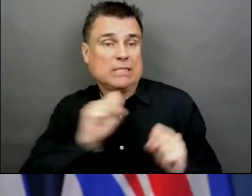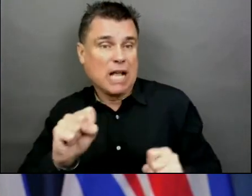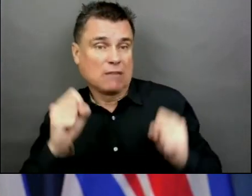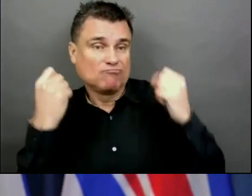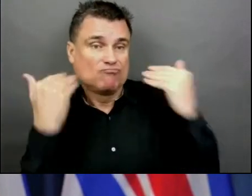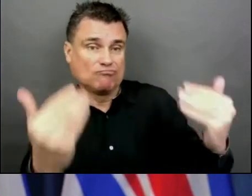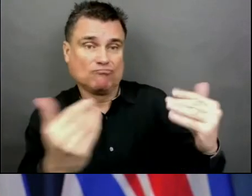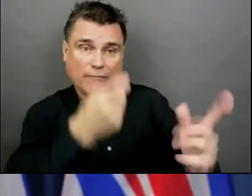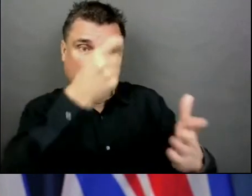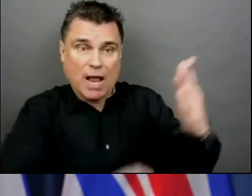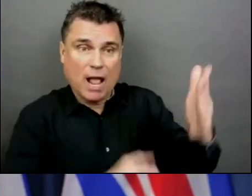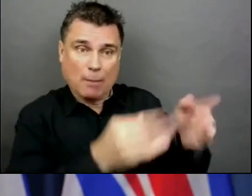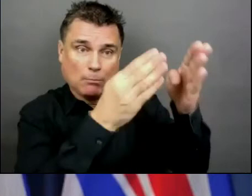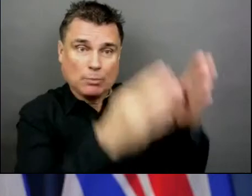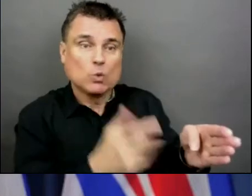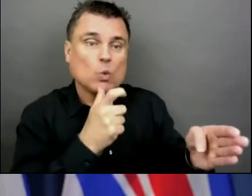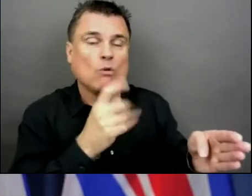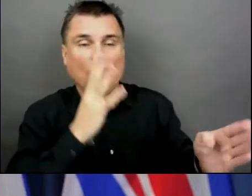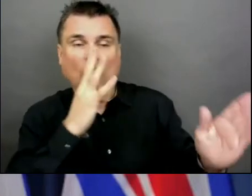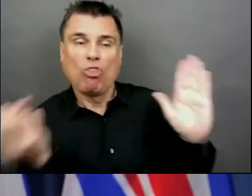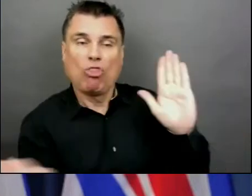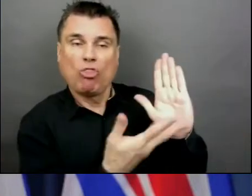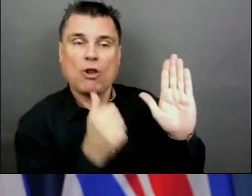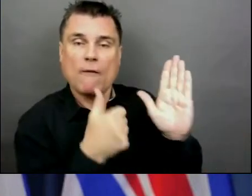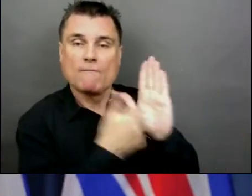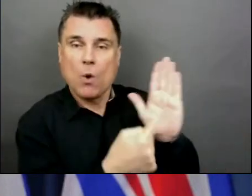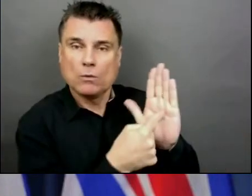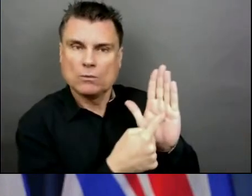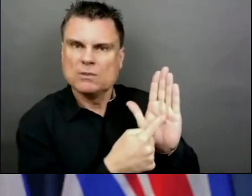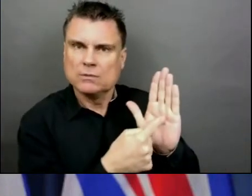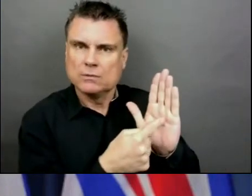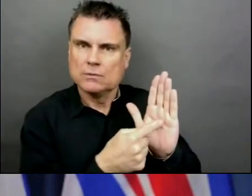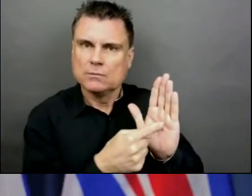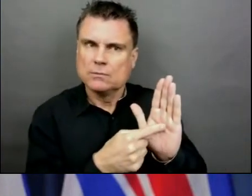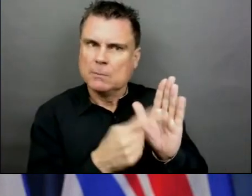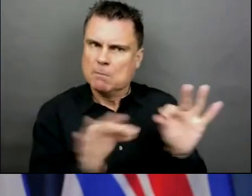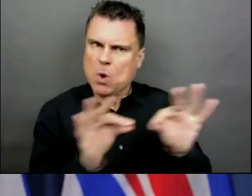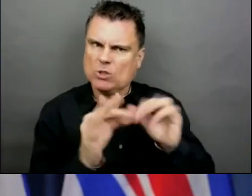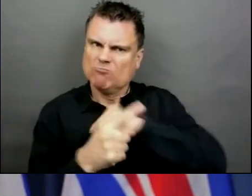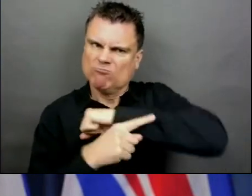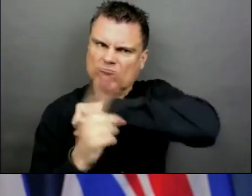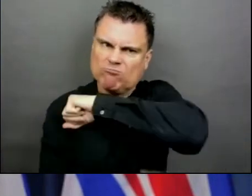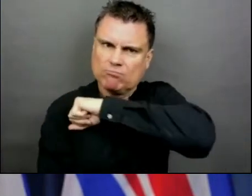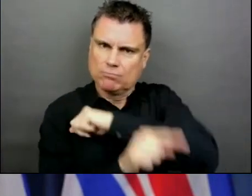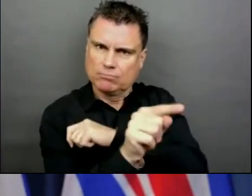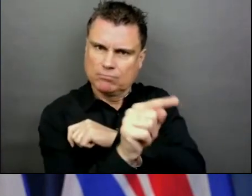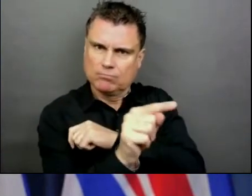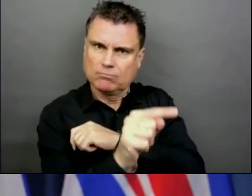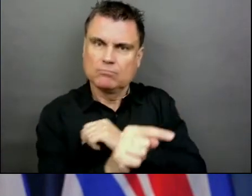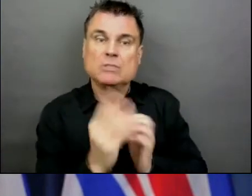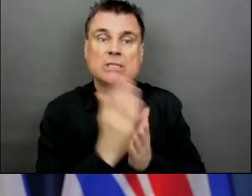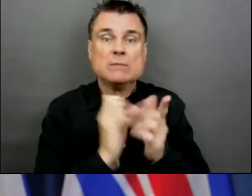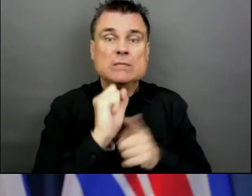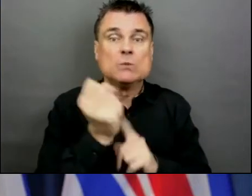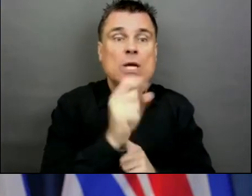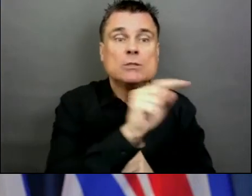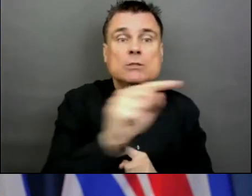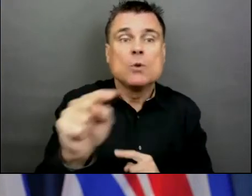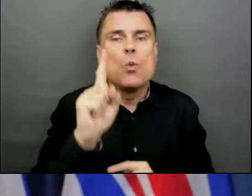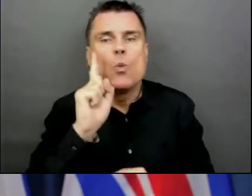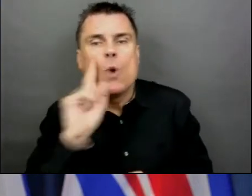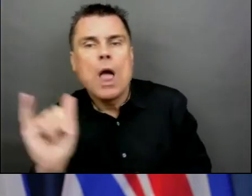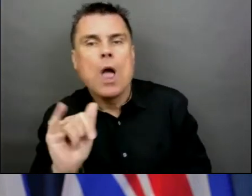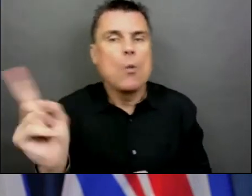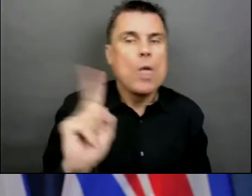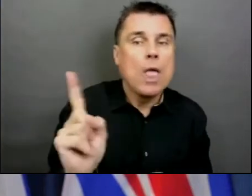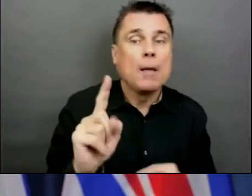statutes that can result in significant penalties, particularly as we've seen situations in some cases where people have gotten